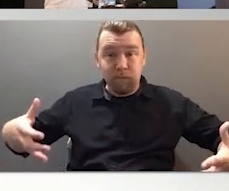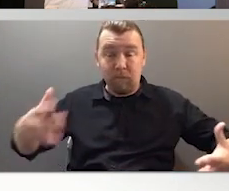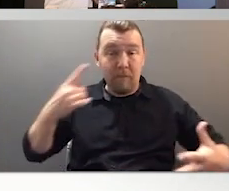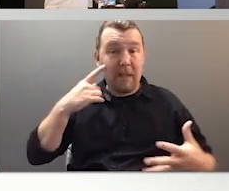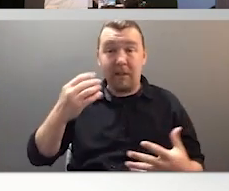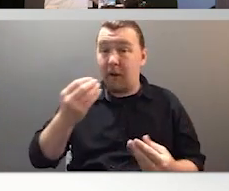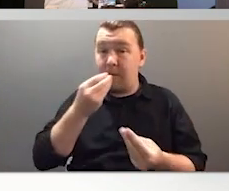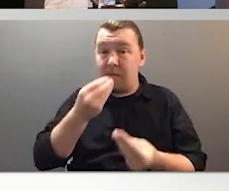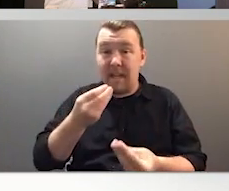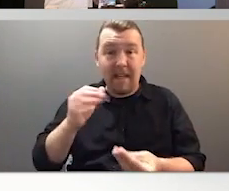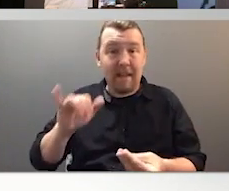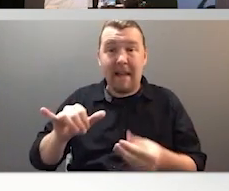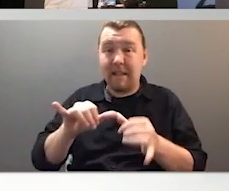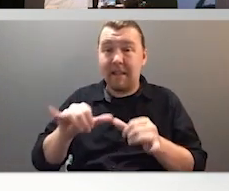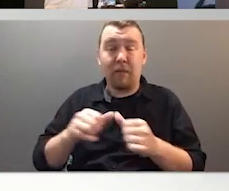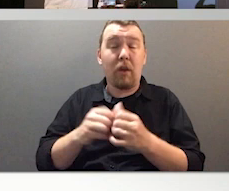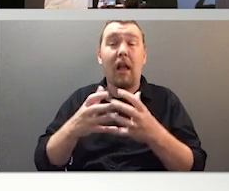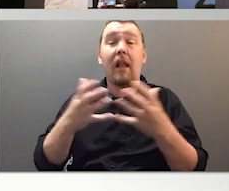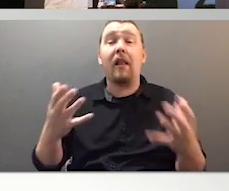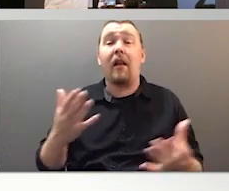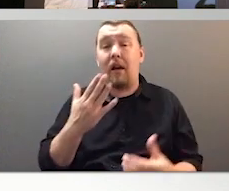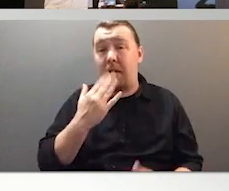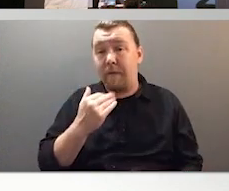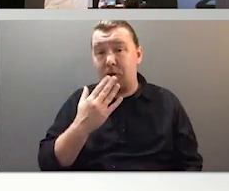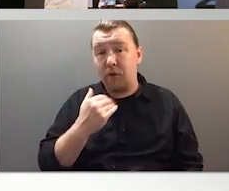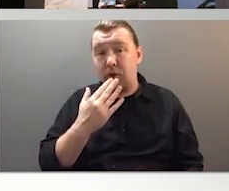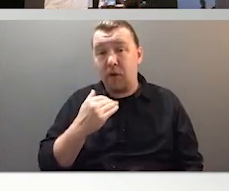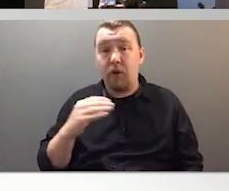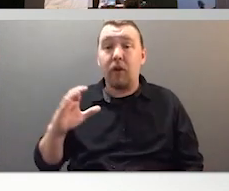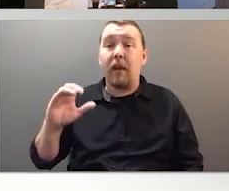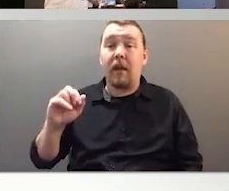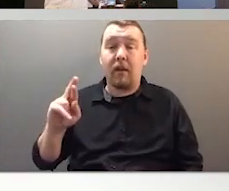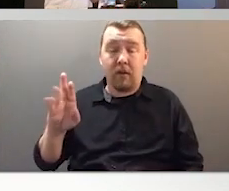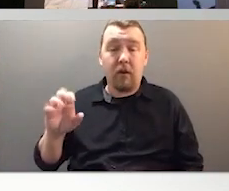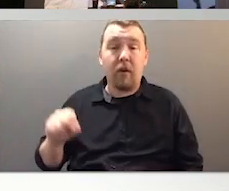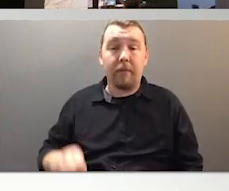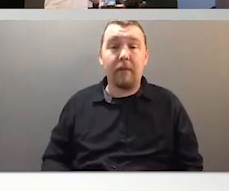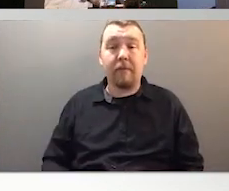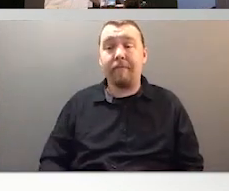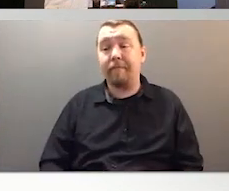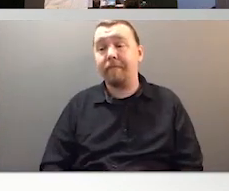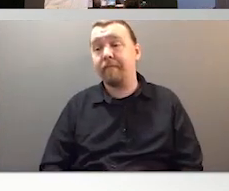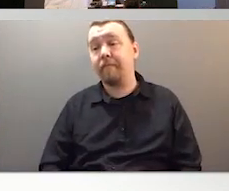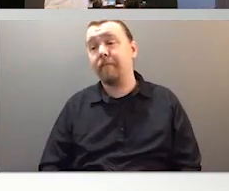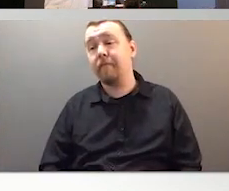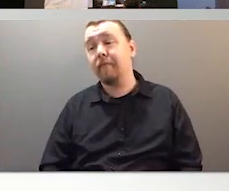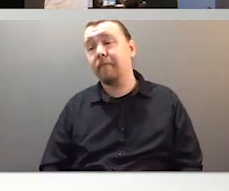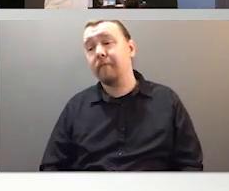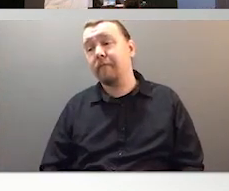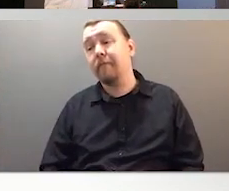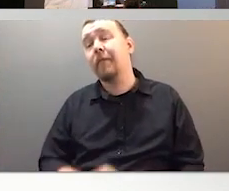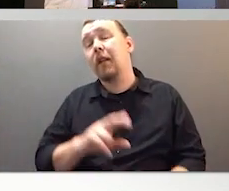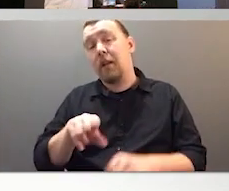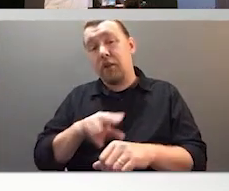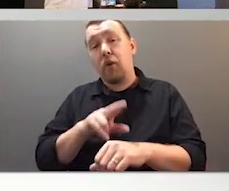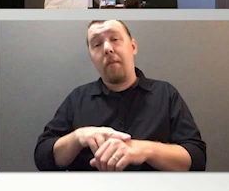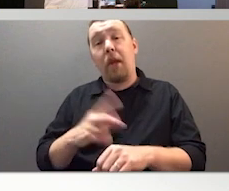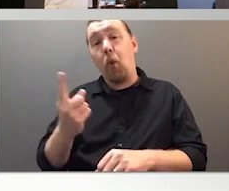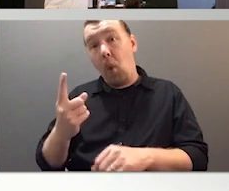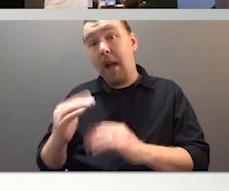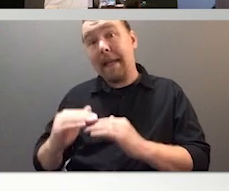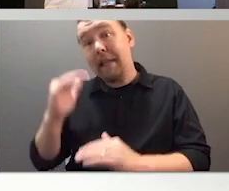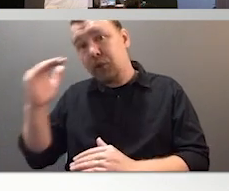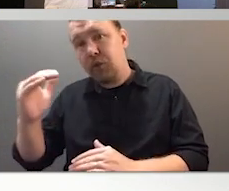with a bunch of sugars and carbs. So It's usually one extreme or the other. I have